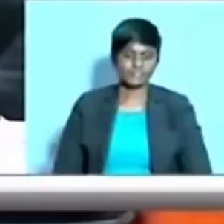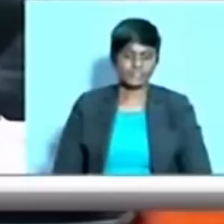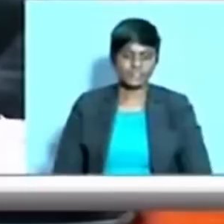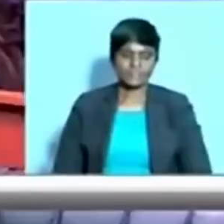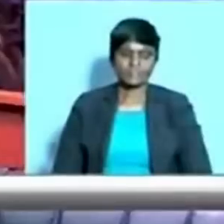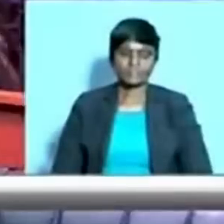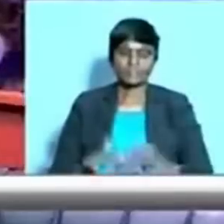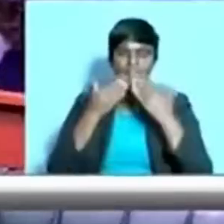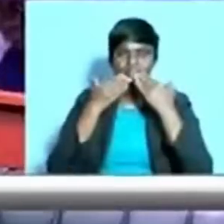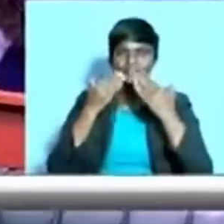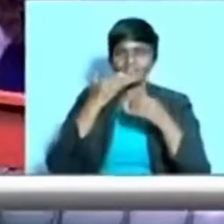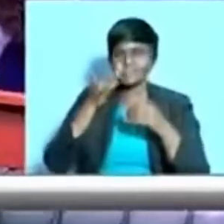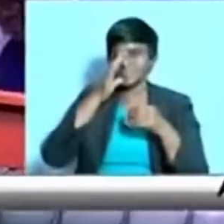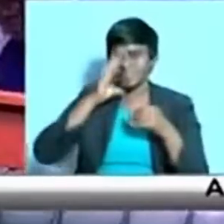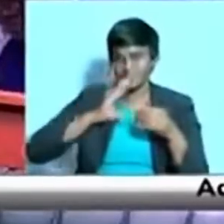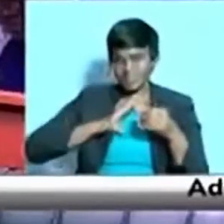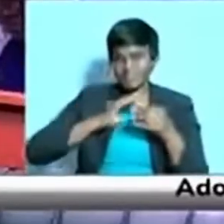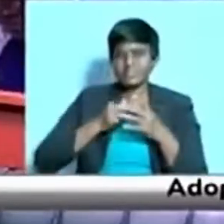Thank you, Madam.